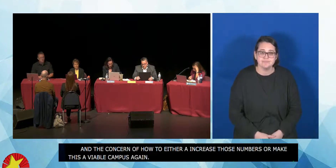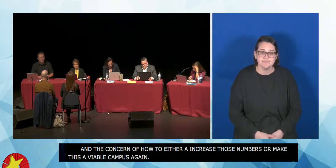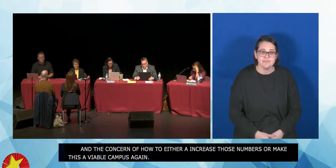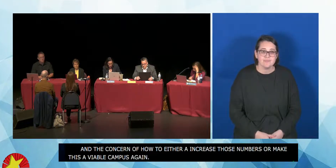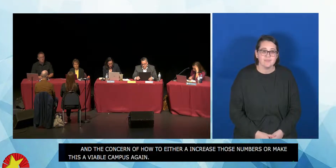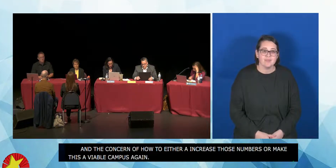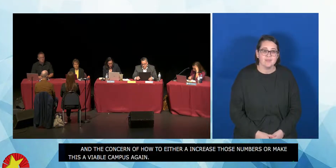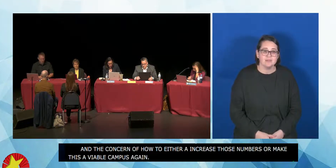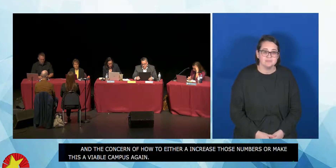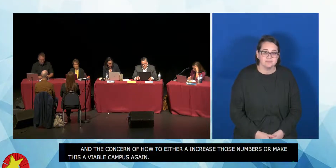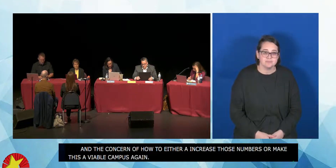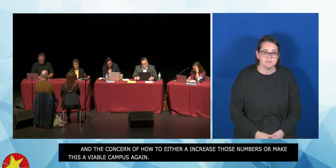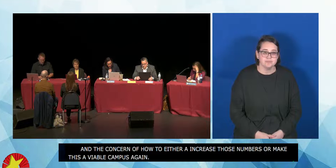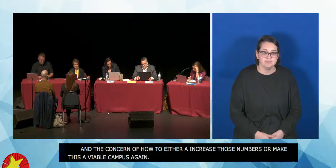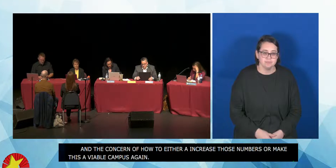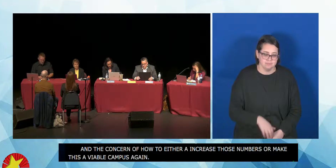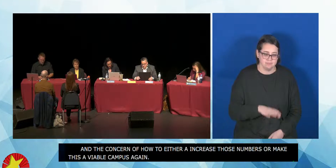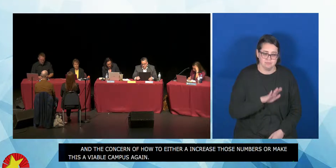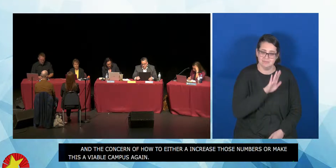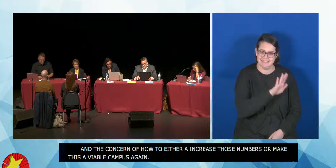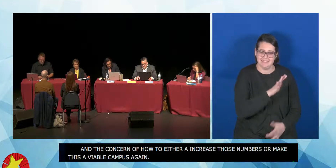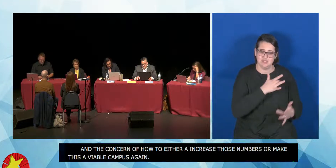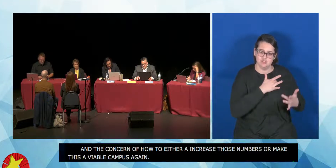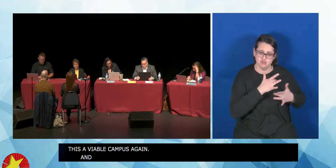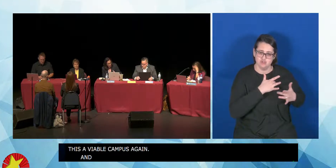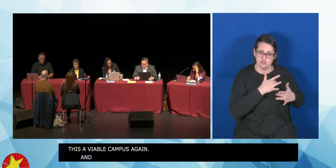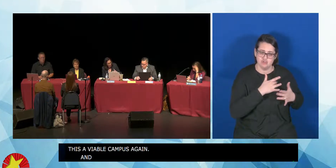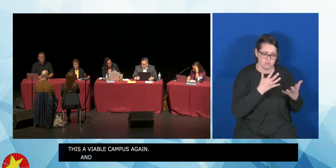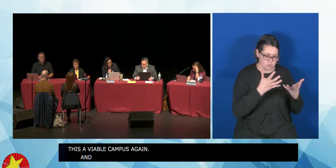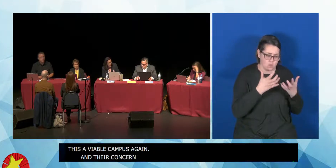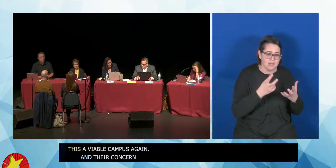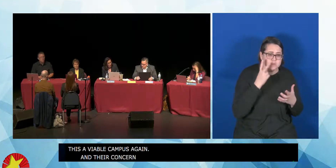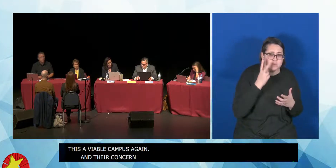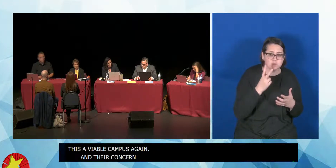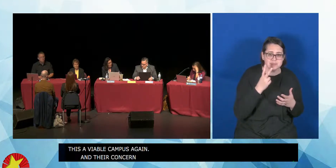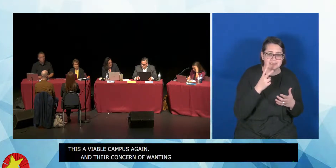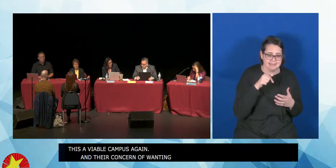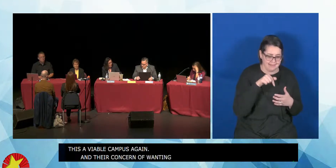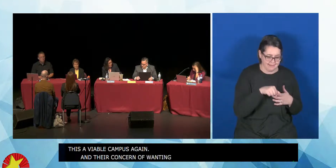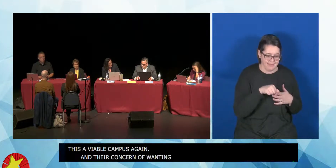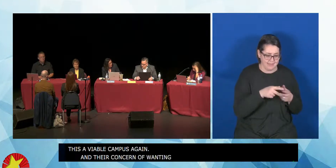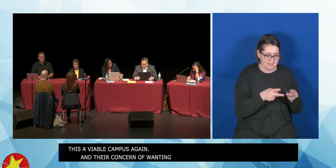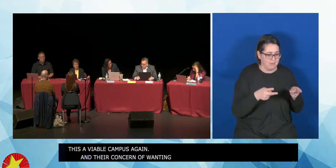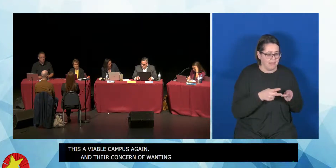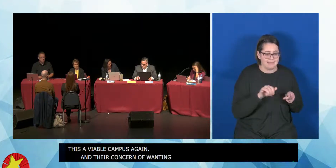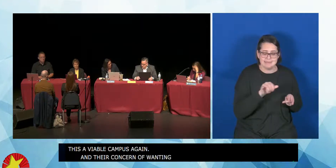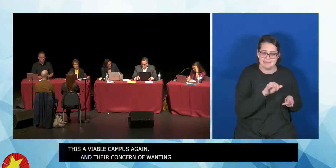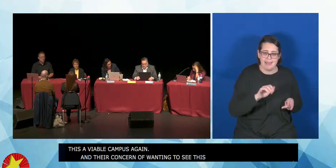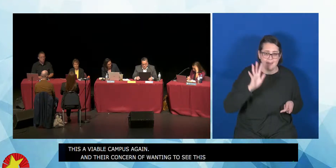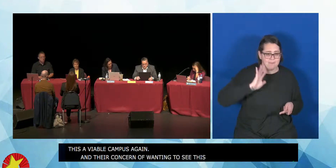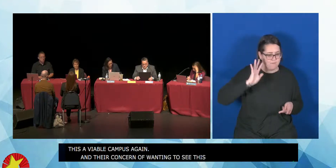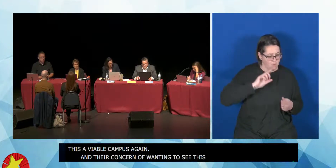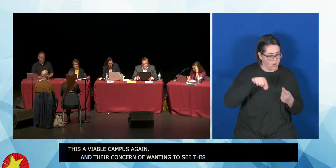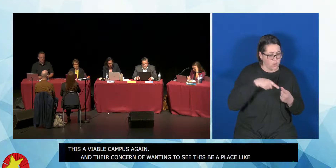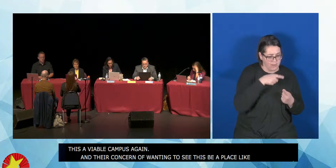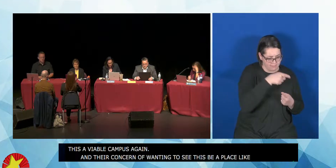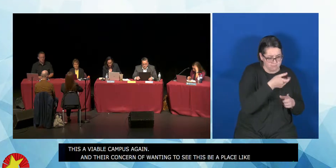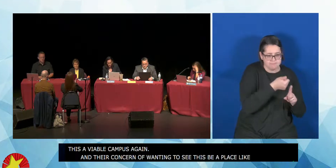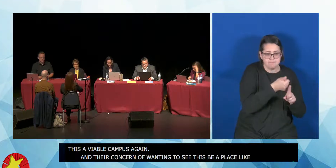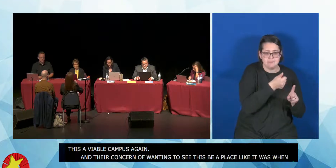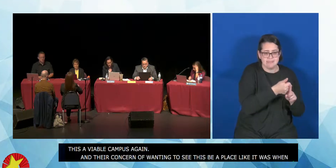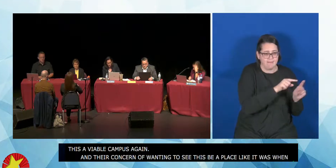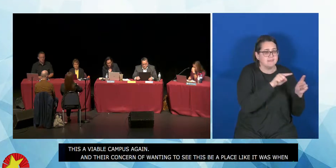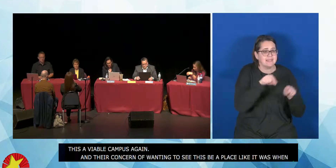And their concern of wanting to see this be a place like it was when they were in school